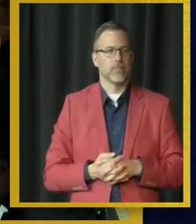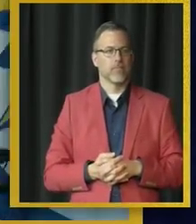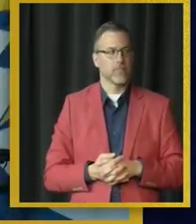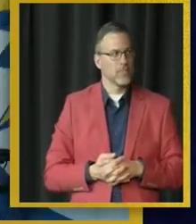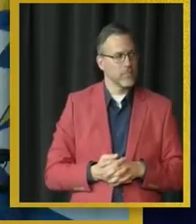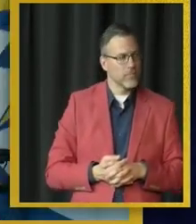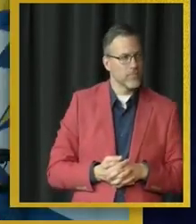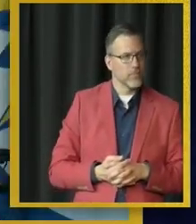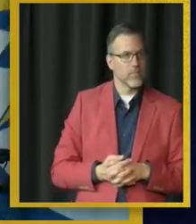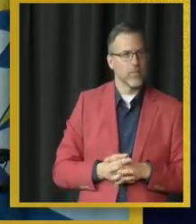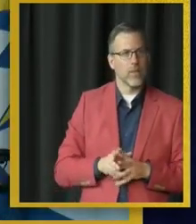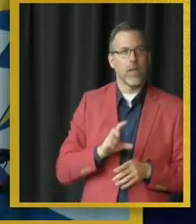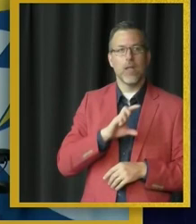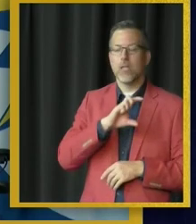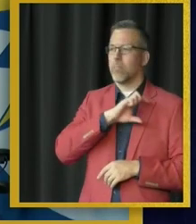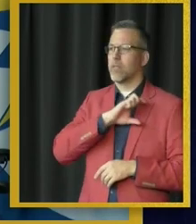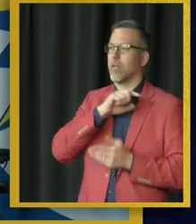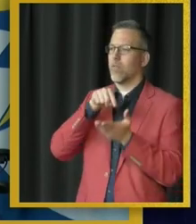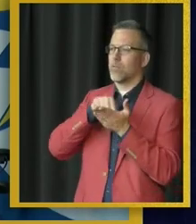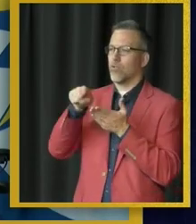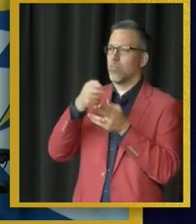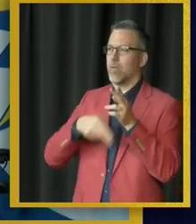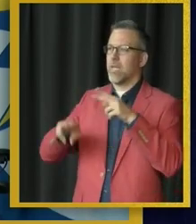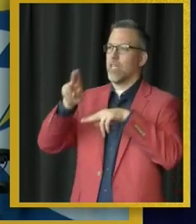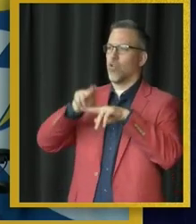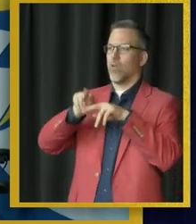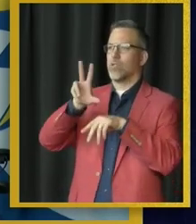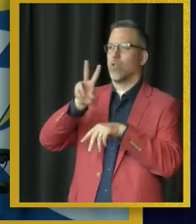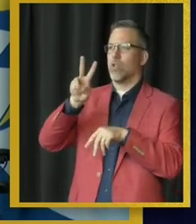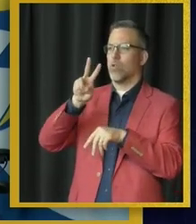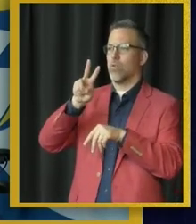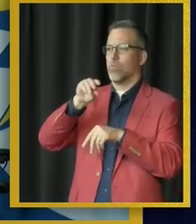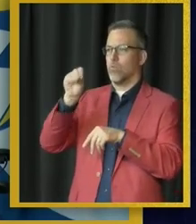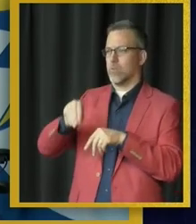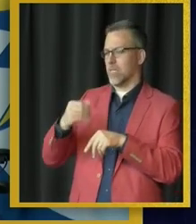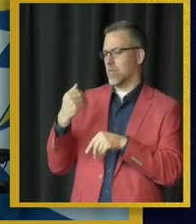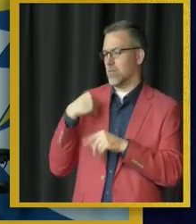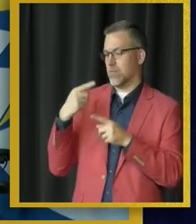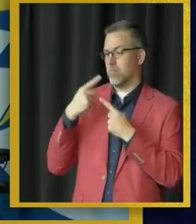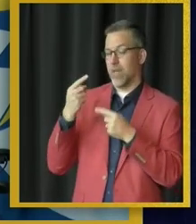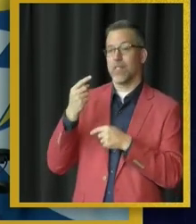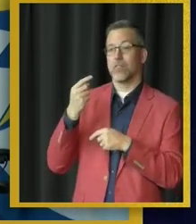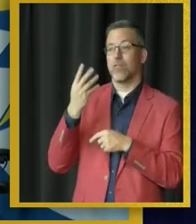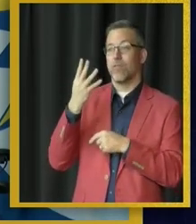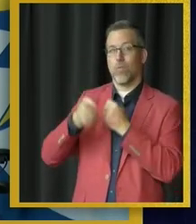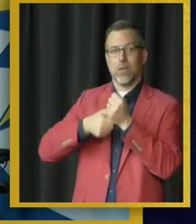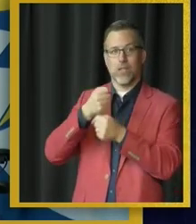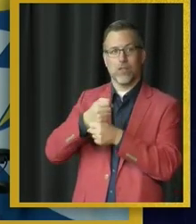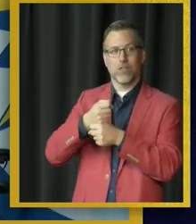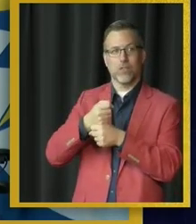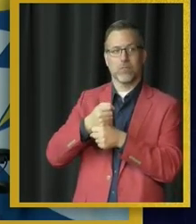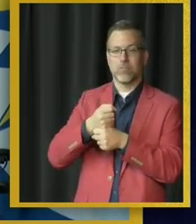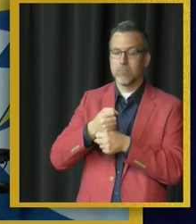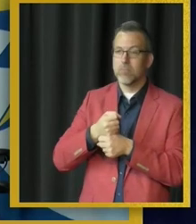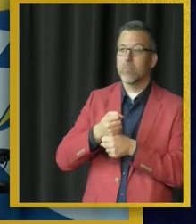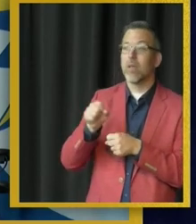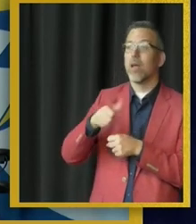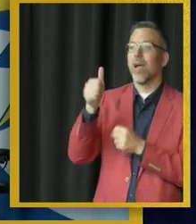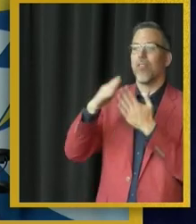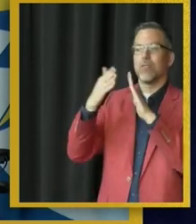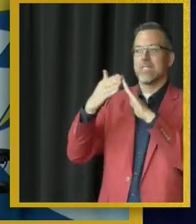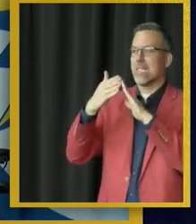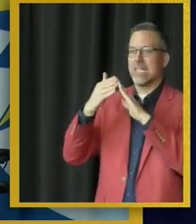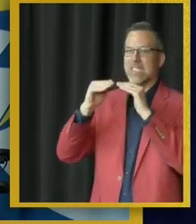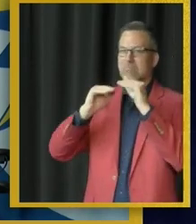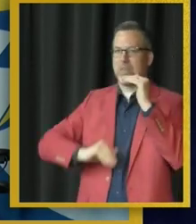Police officer pay is increased by 32% over these 4 years, unmatched by our peer cities.